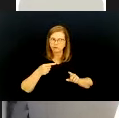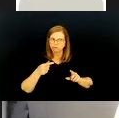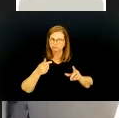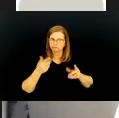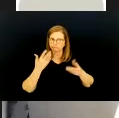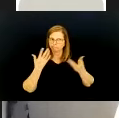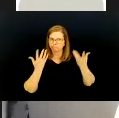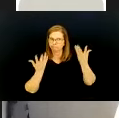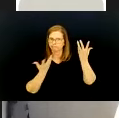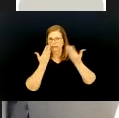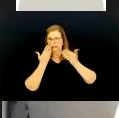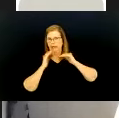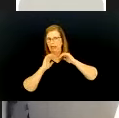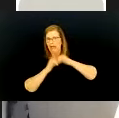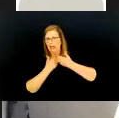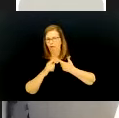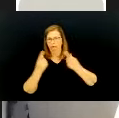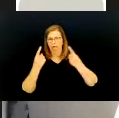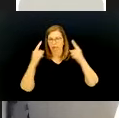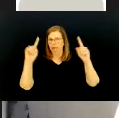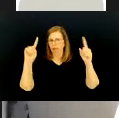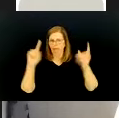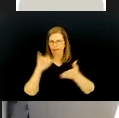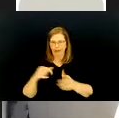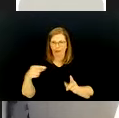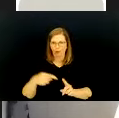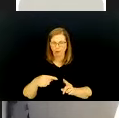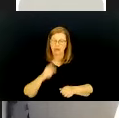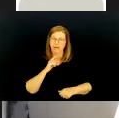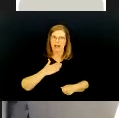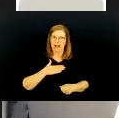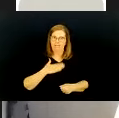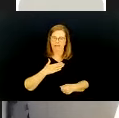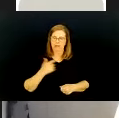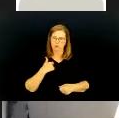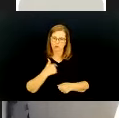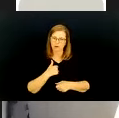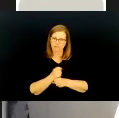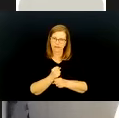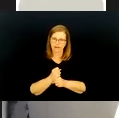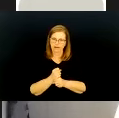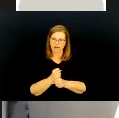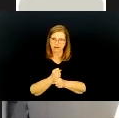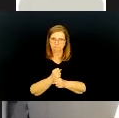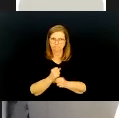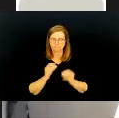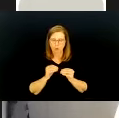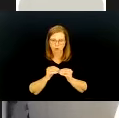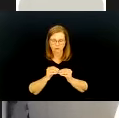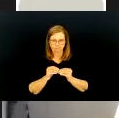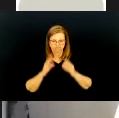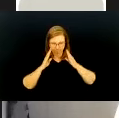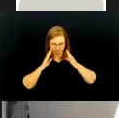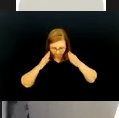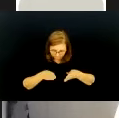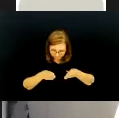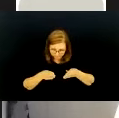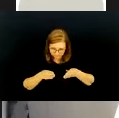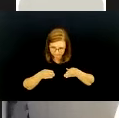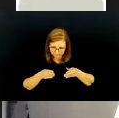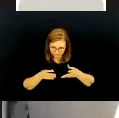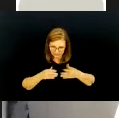go about reaching that goal. So I'm so glad that we're making, you know, putting more intentional to the